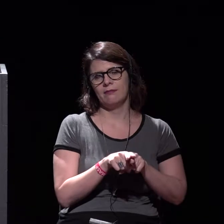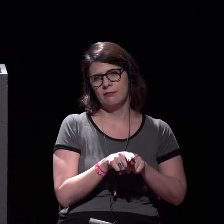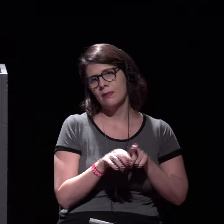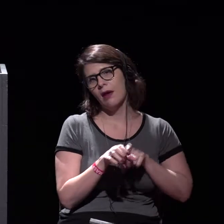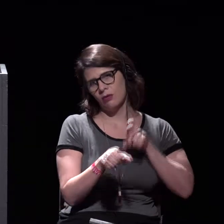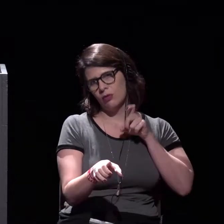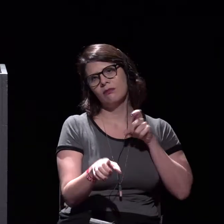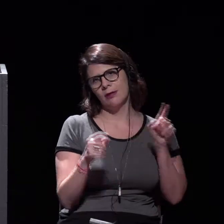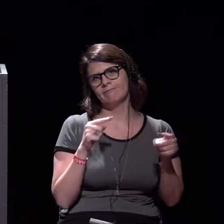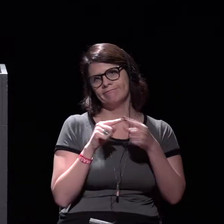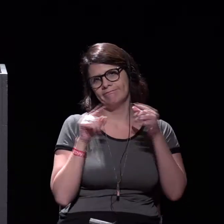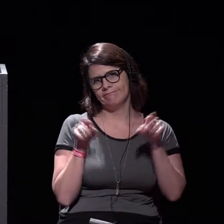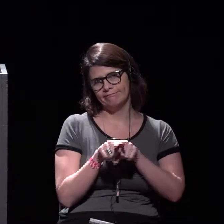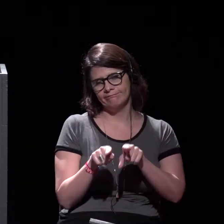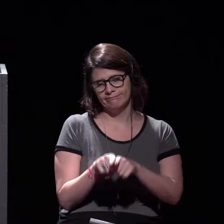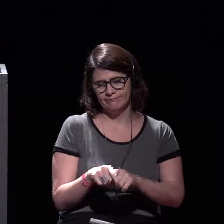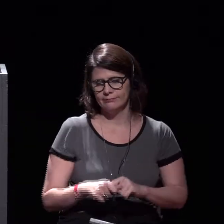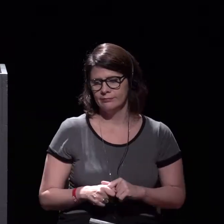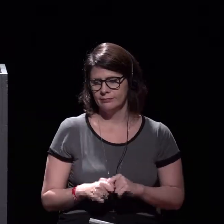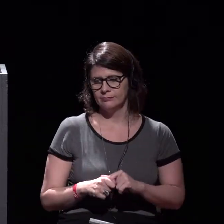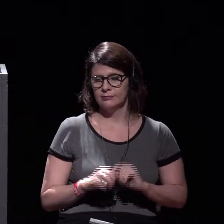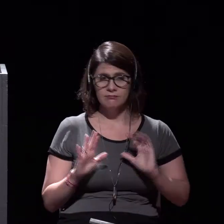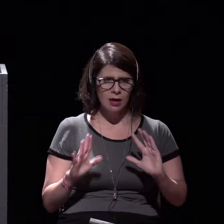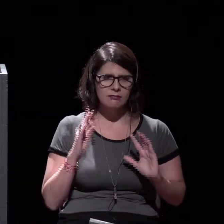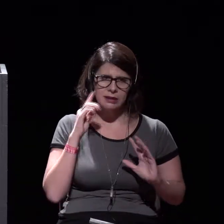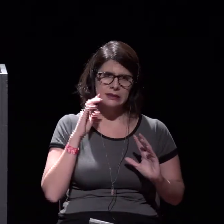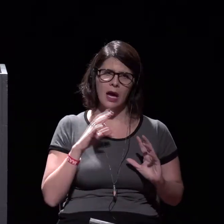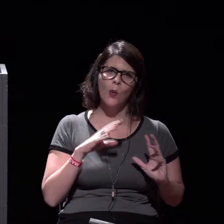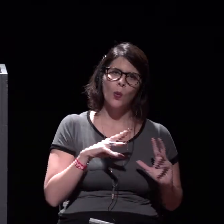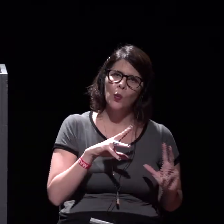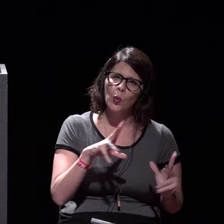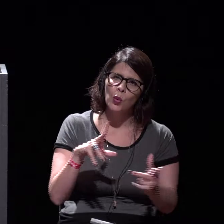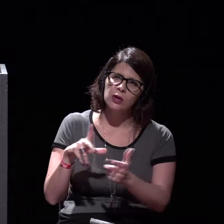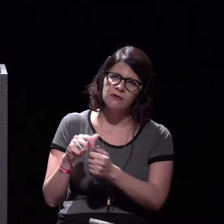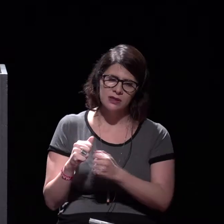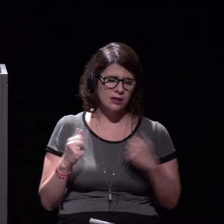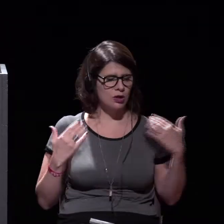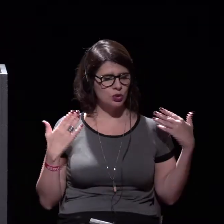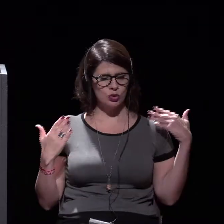this universality of aesthetic judgment that Kant delineates goes hand in hand with the